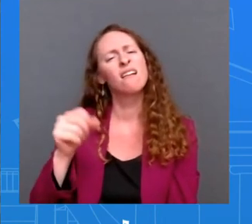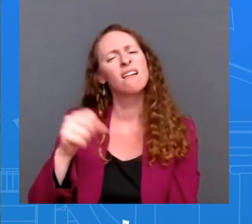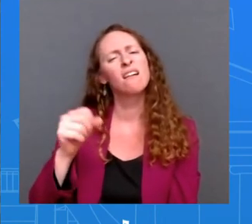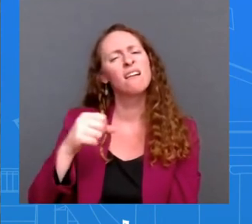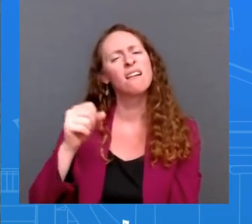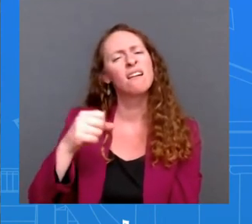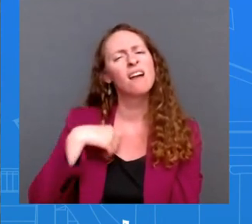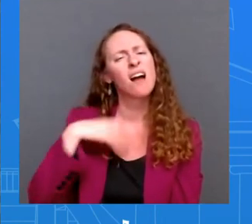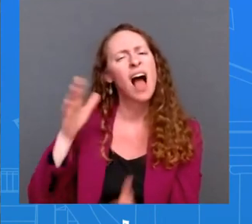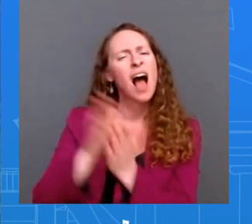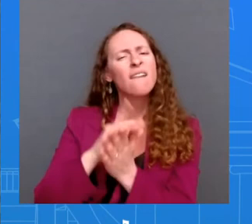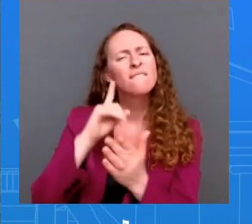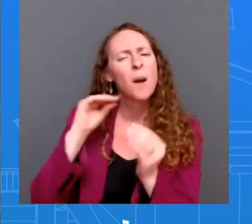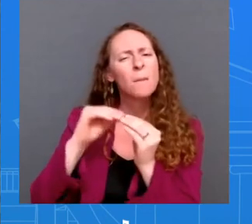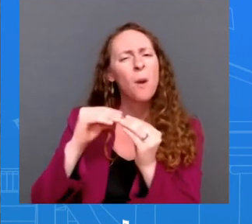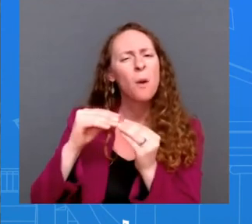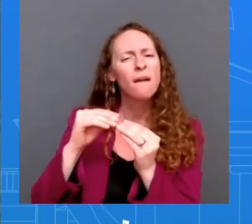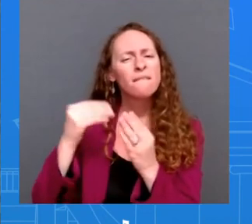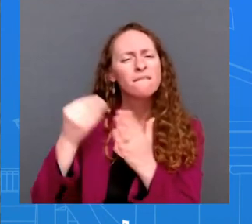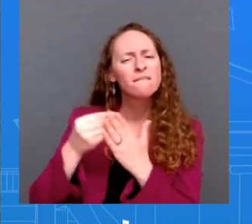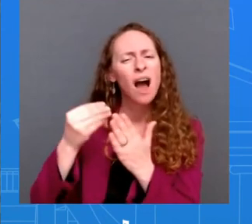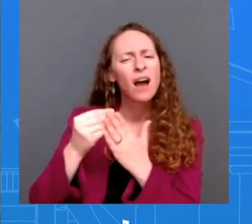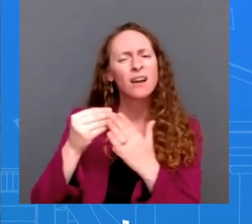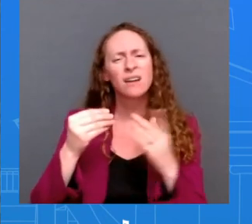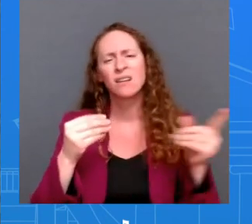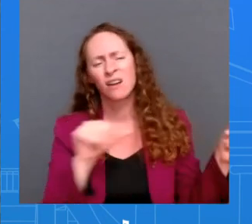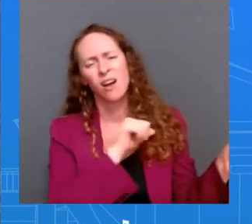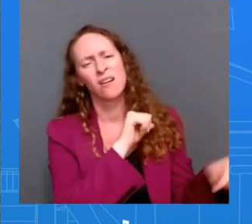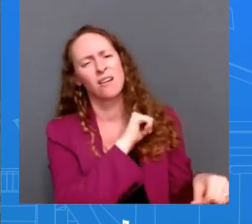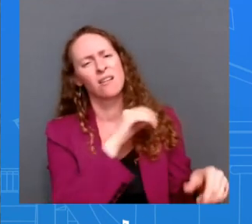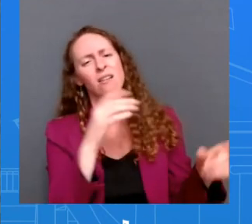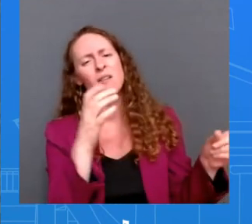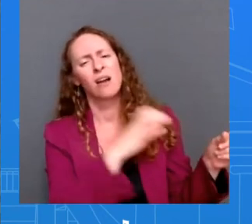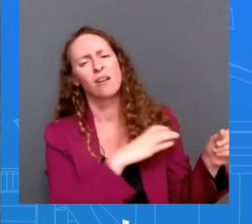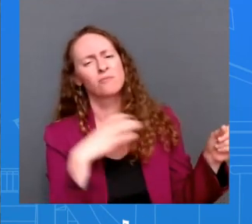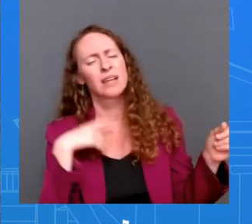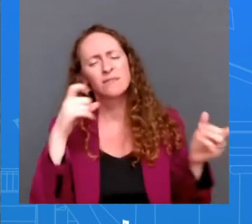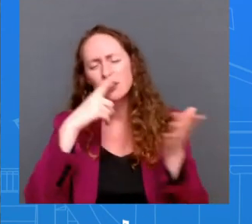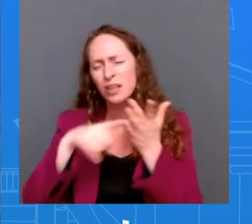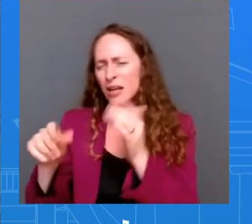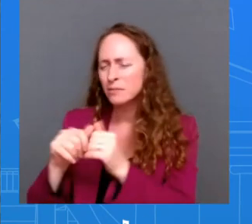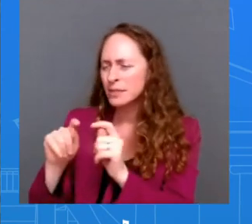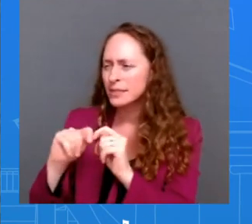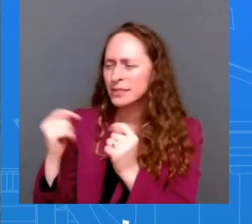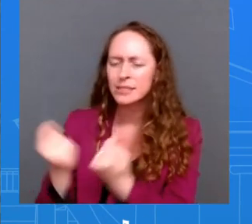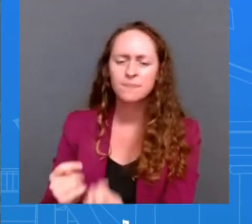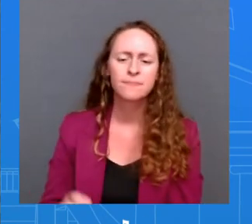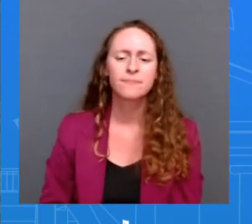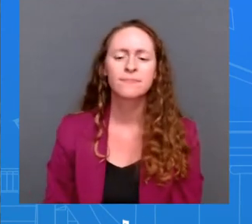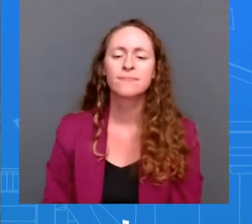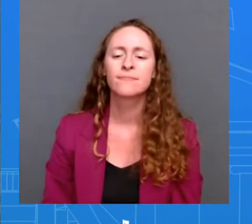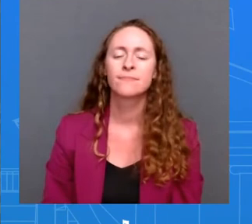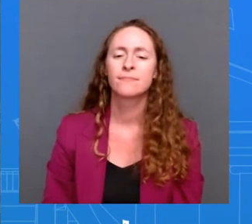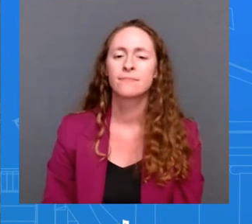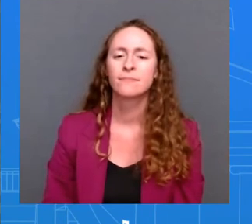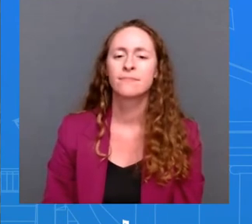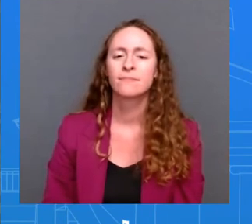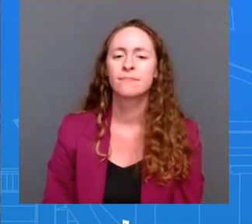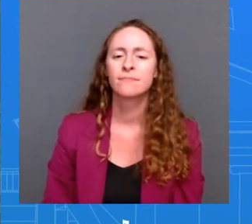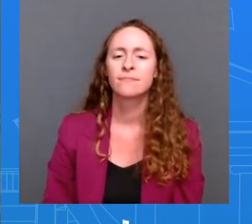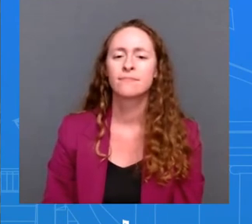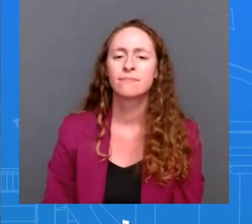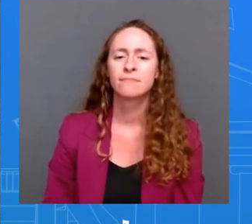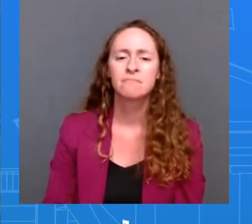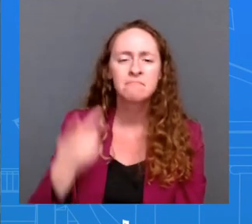to get in touch with our team. At some point in the next couple of days or weeks, we will have the